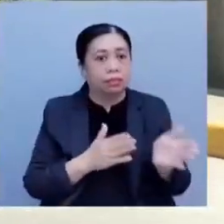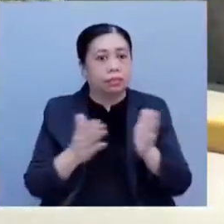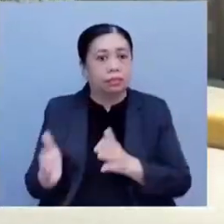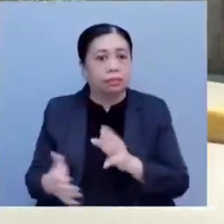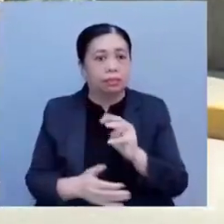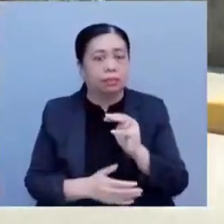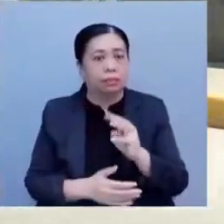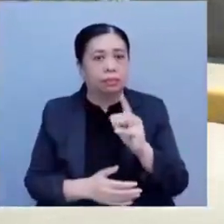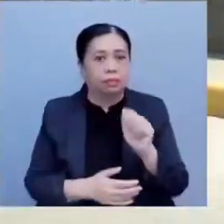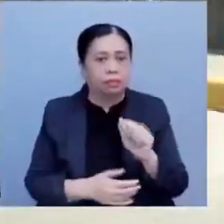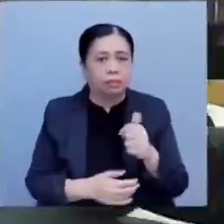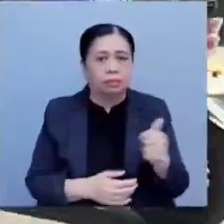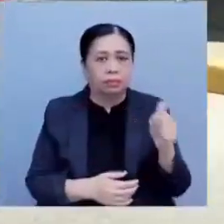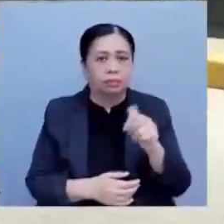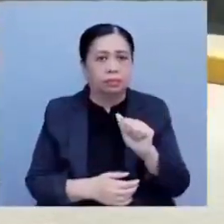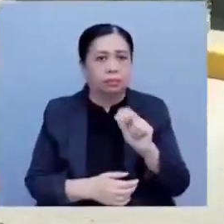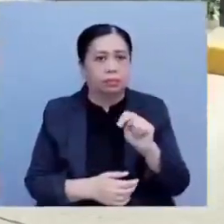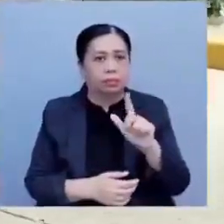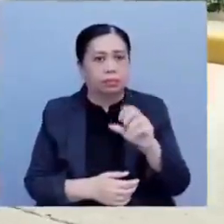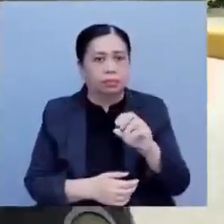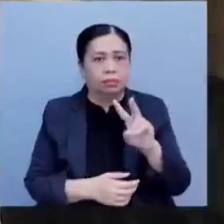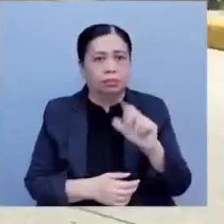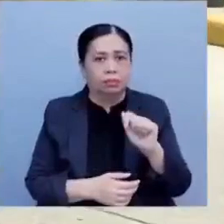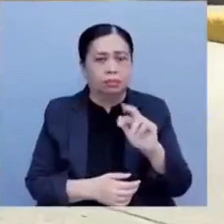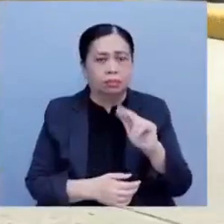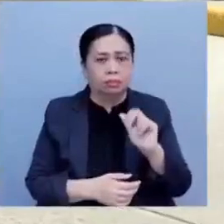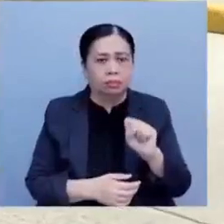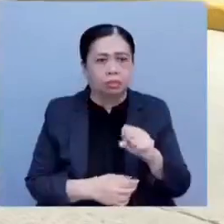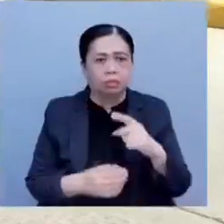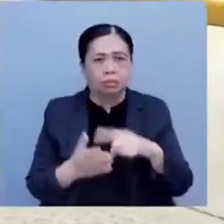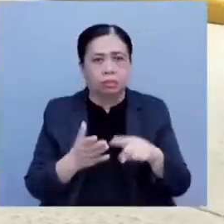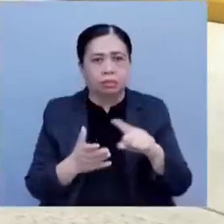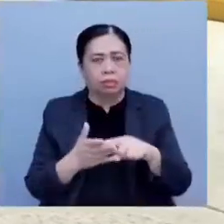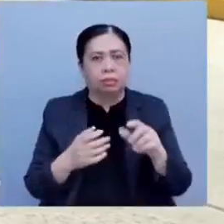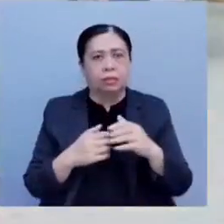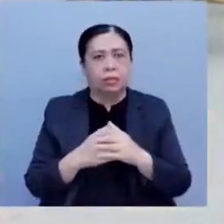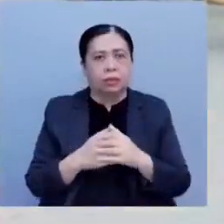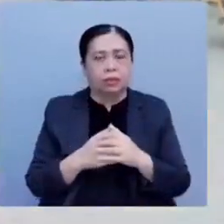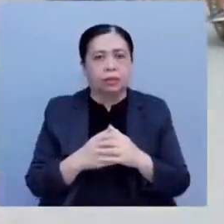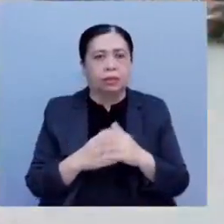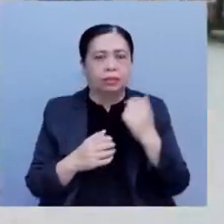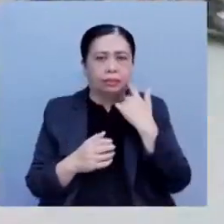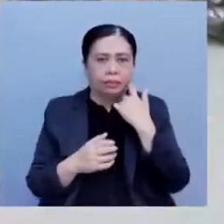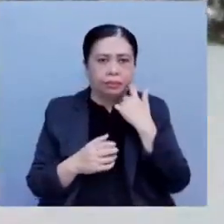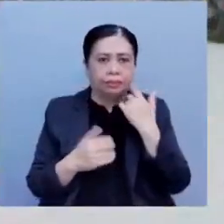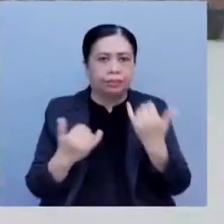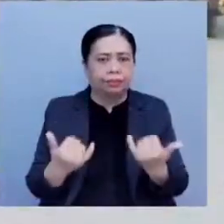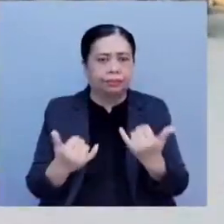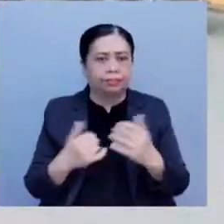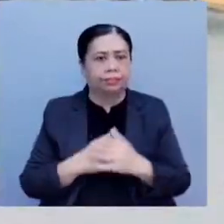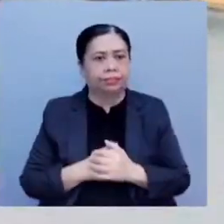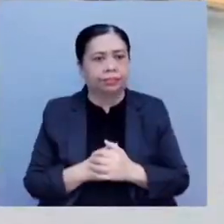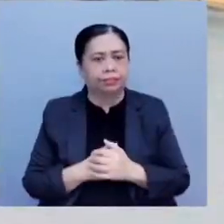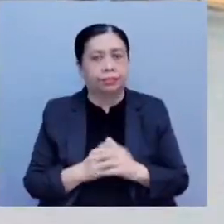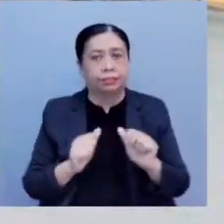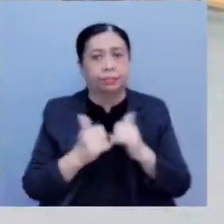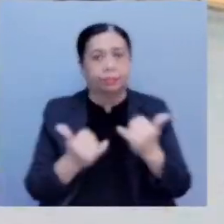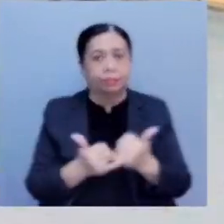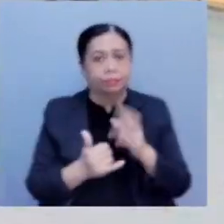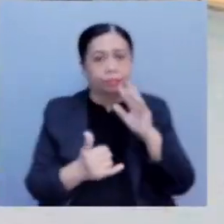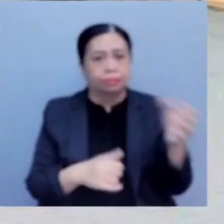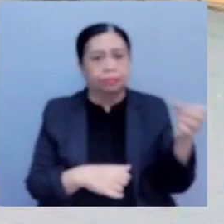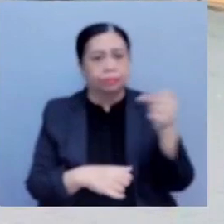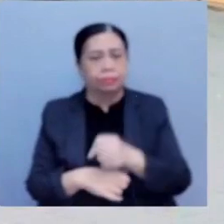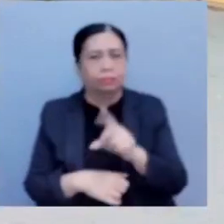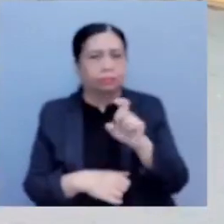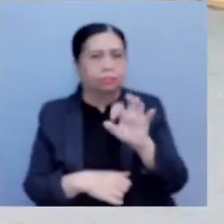Assistant Secretary Angelo Vargas conducted an inspection at the cemetery earlier today. The agency will assign